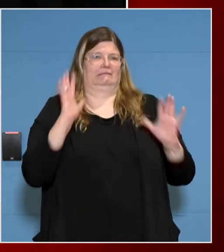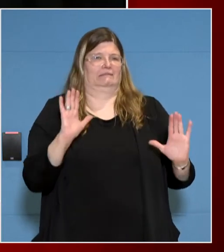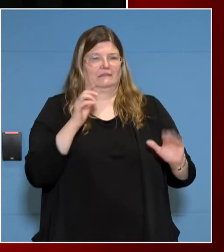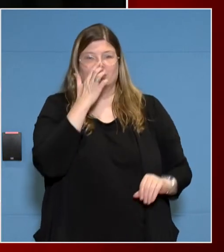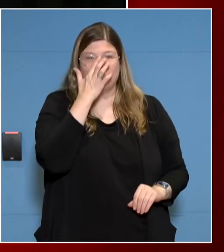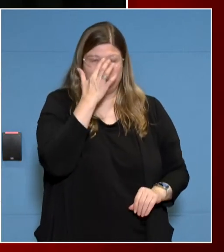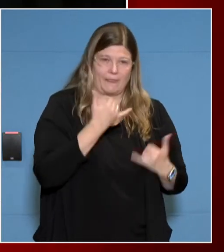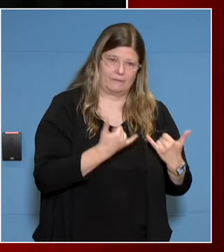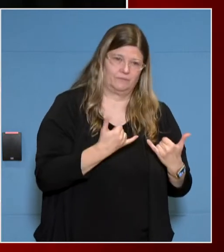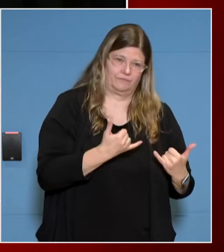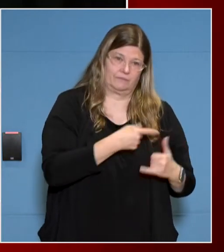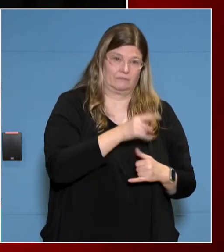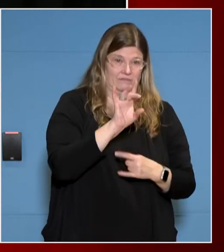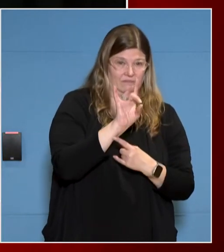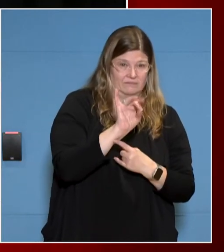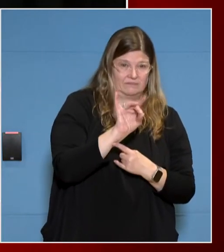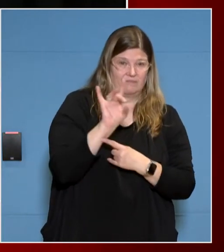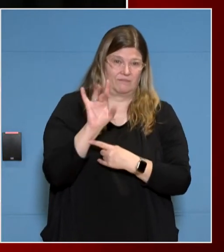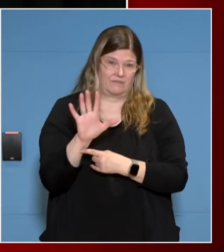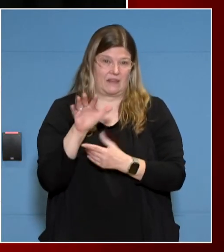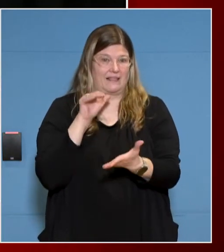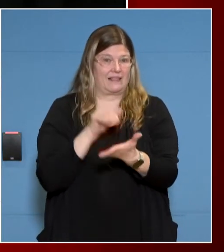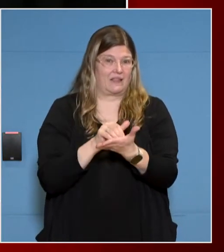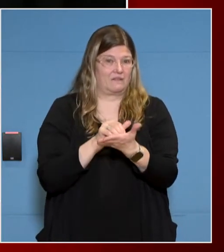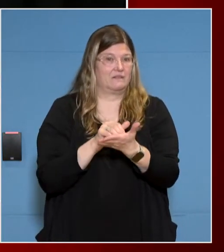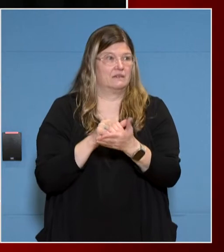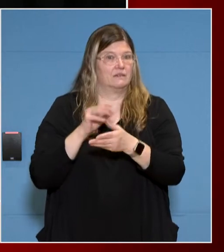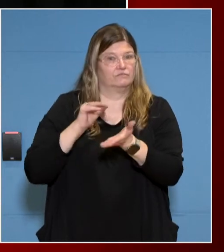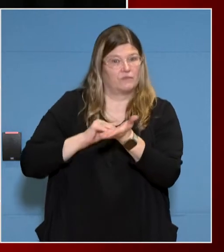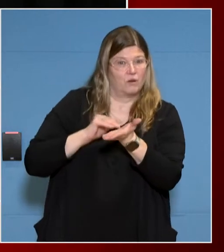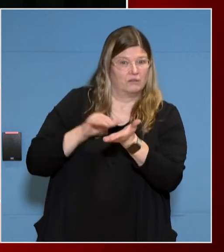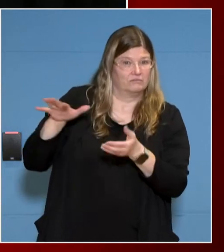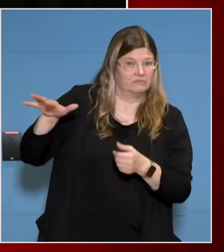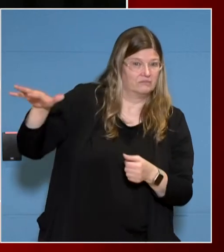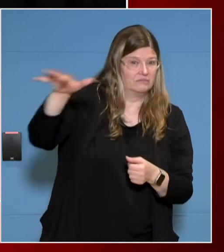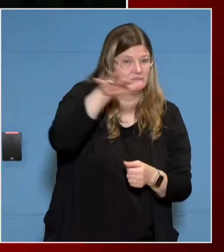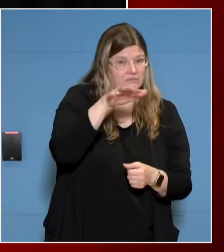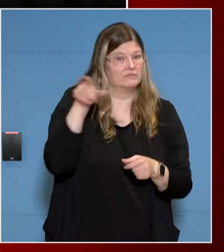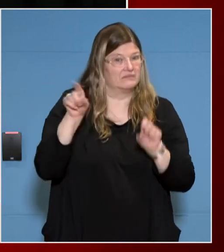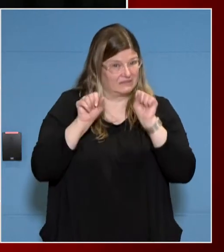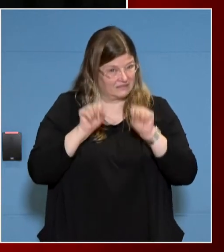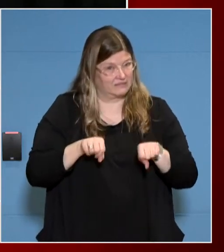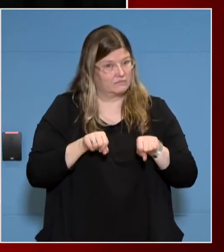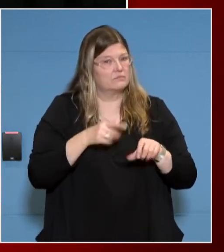workers have been vaccinated? Do we know this to be a majority? I'll ask Dr. Nesbitt.